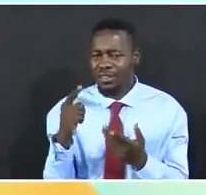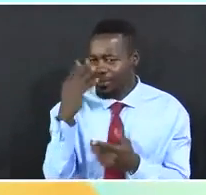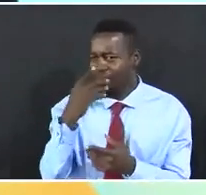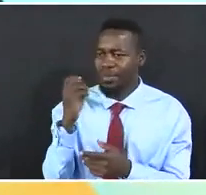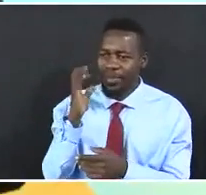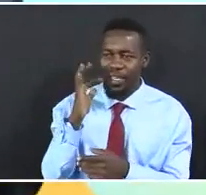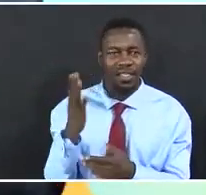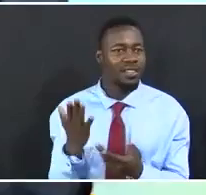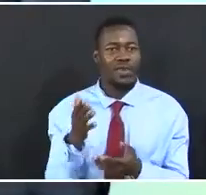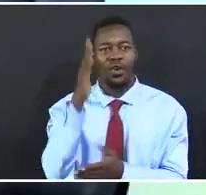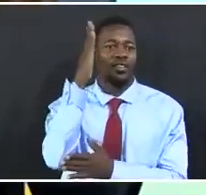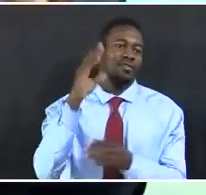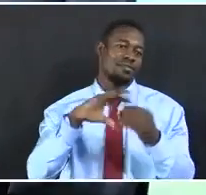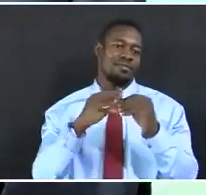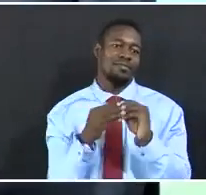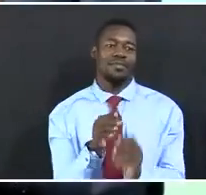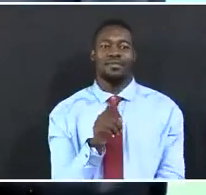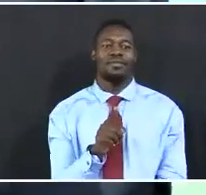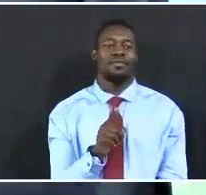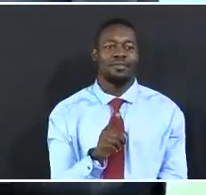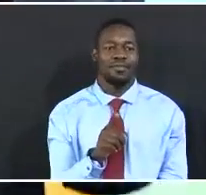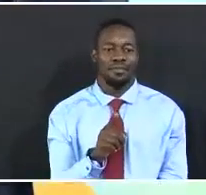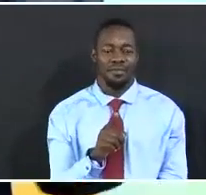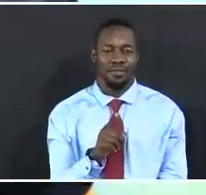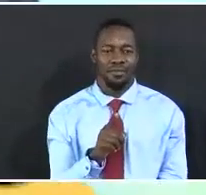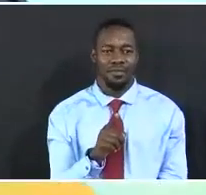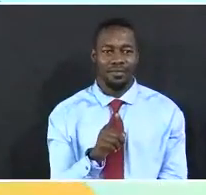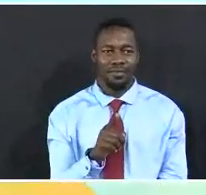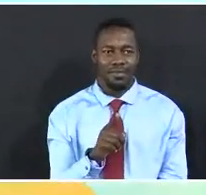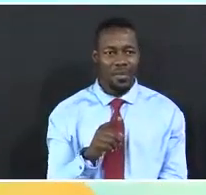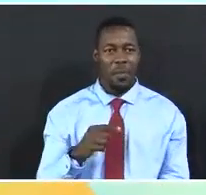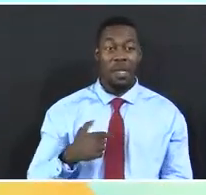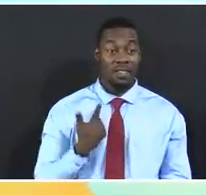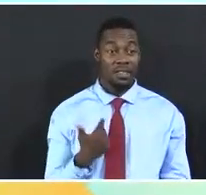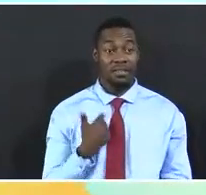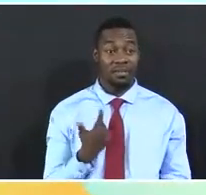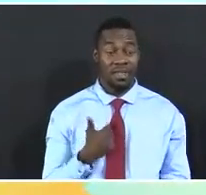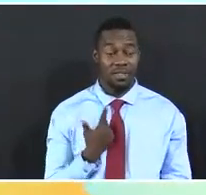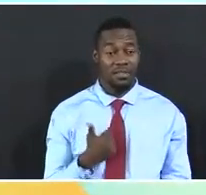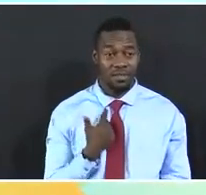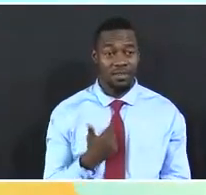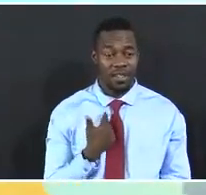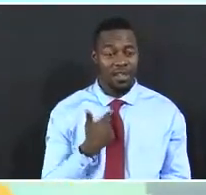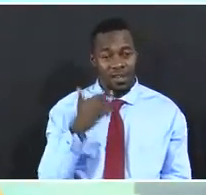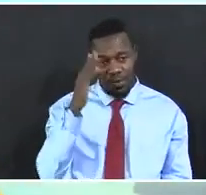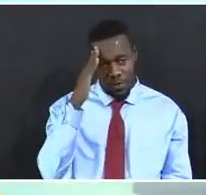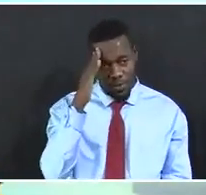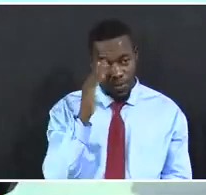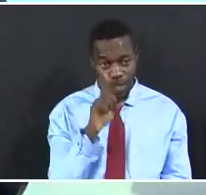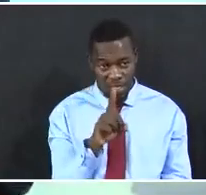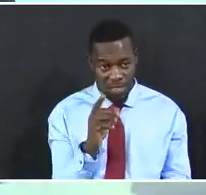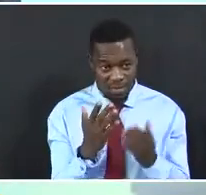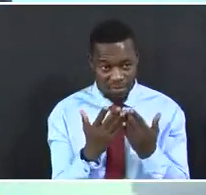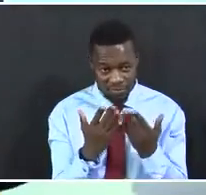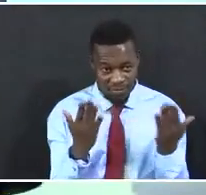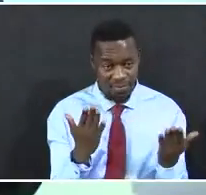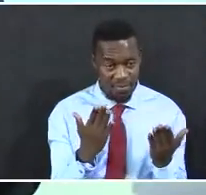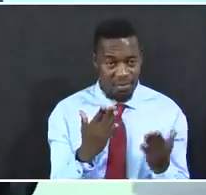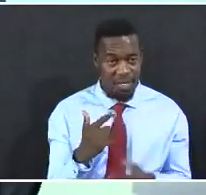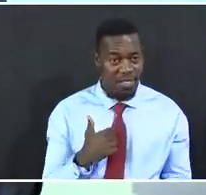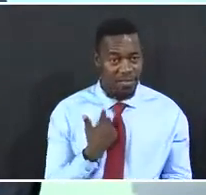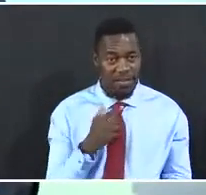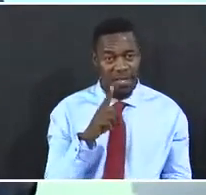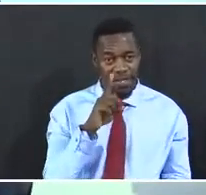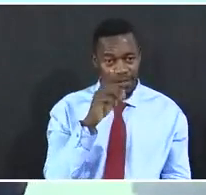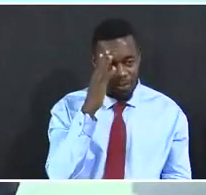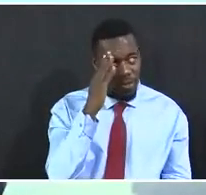I don't know how many of these mountains you have climbed, but for me, I'll tell you that I've climbed one mountain. And the mountain I've climbed is Mount